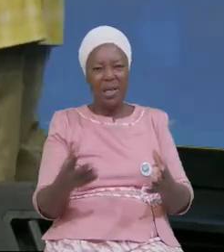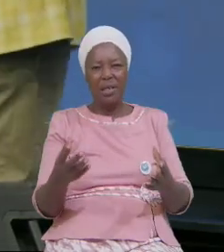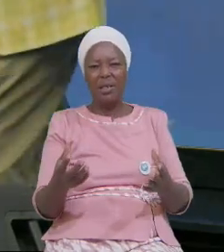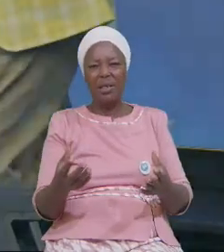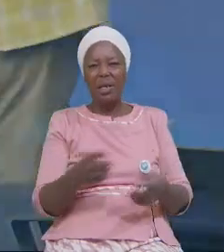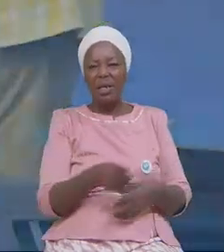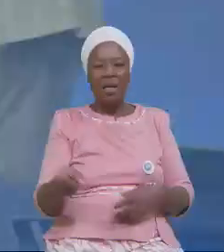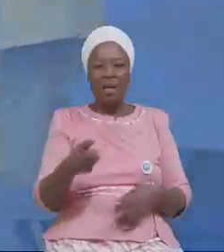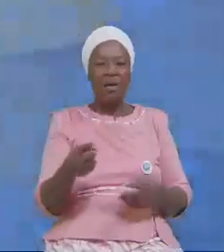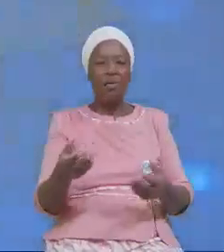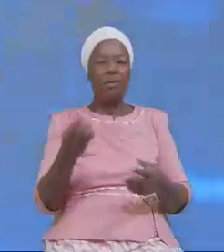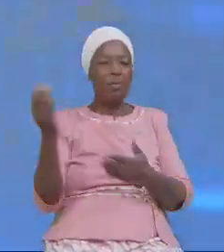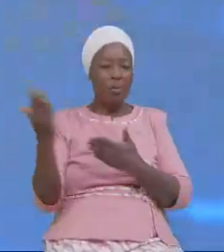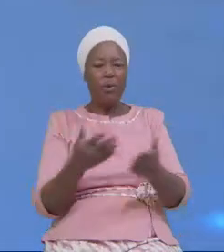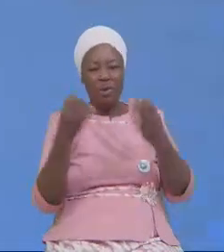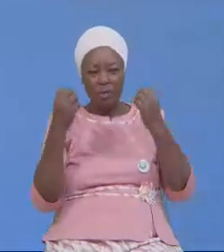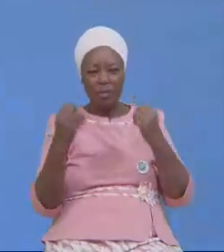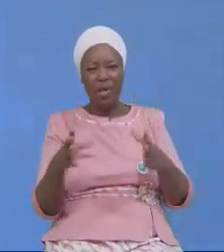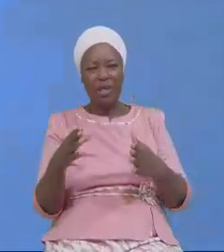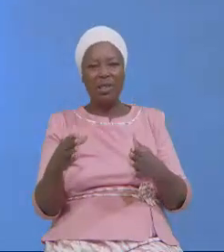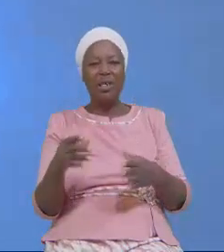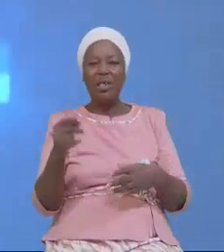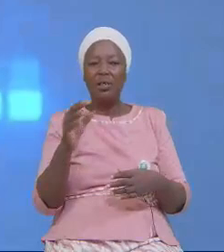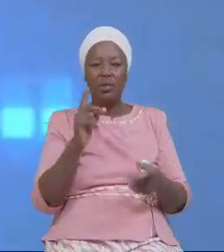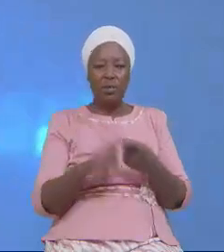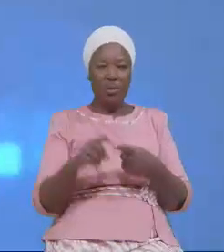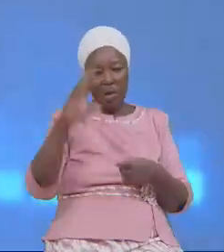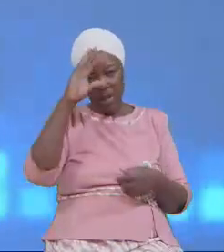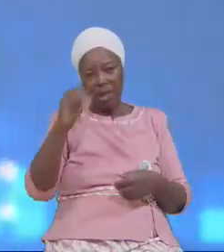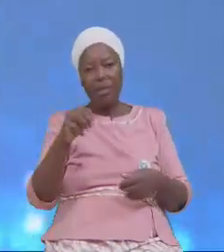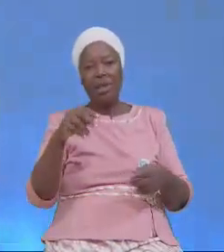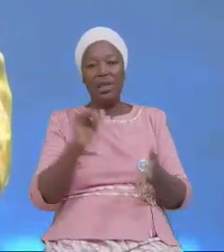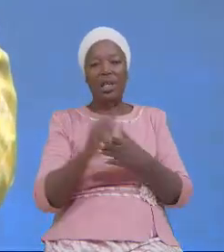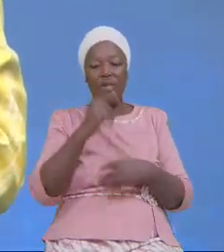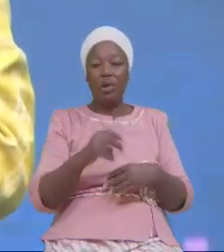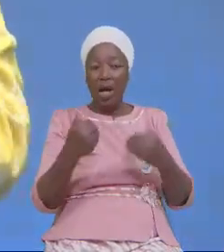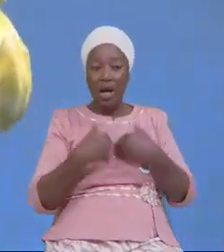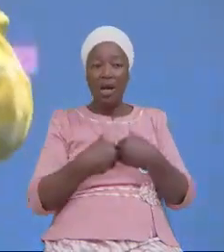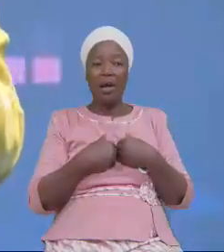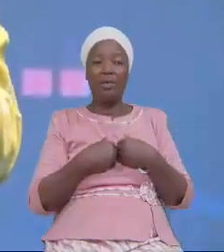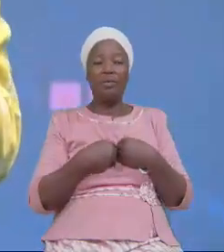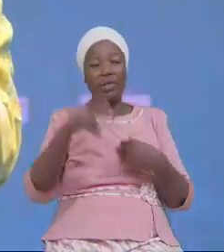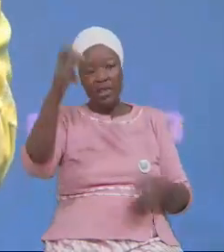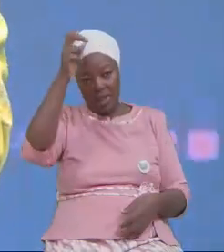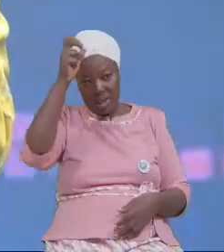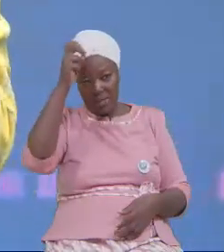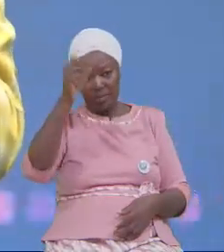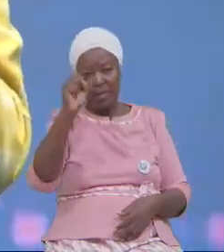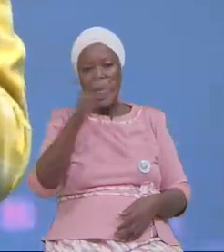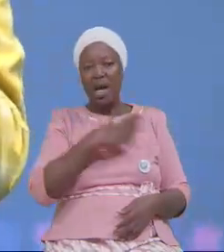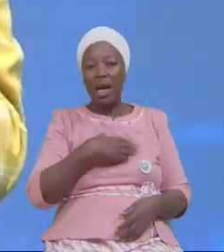brought unto him many that were possessed with devils. And he